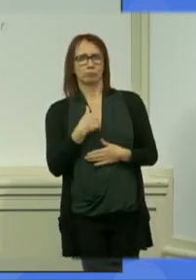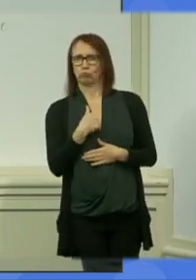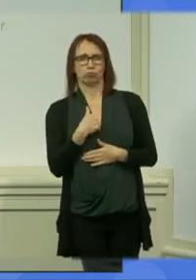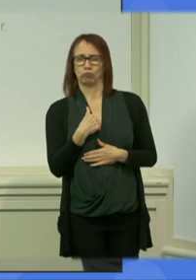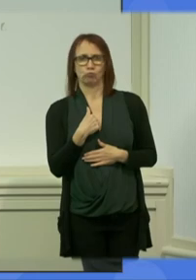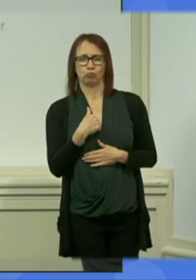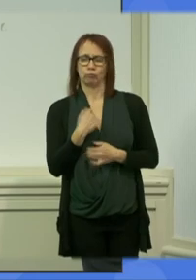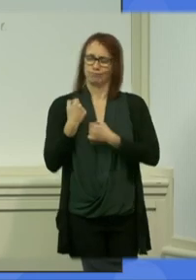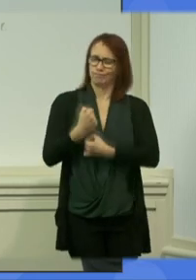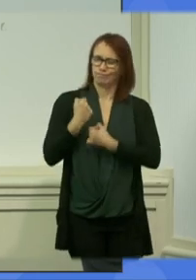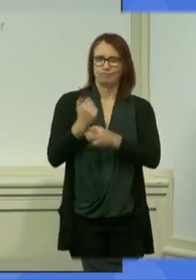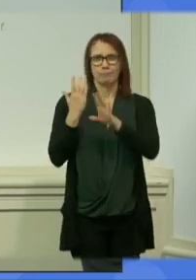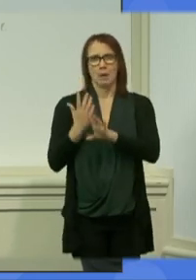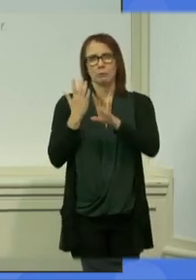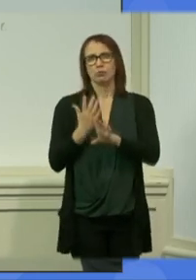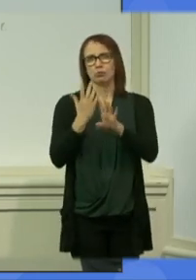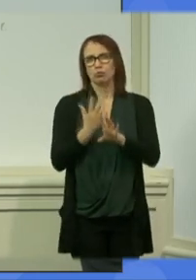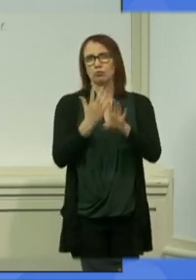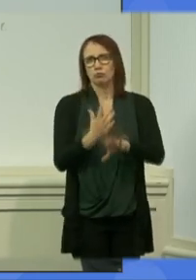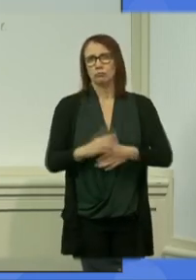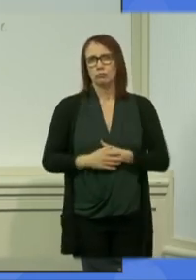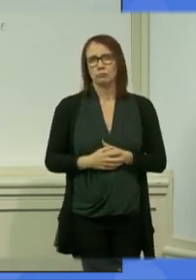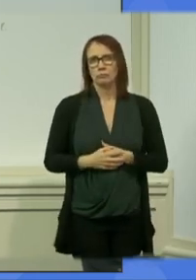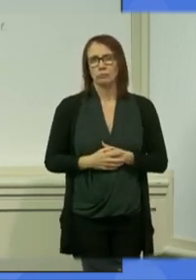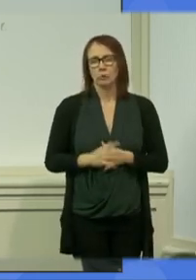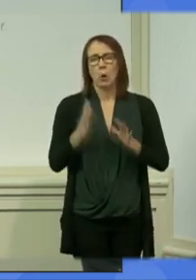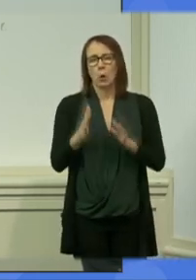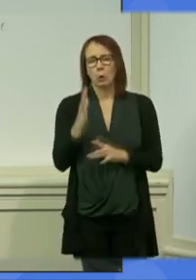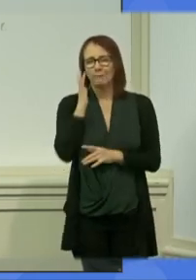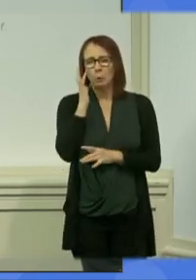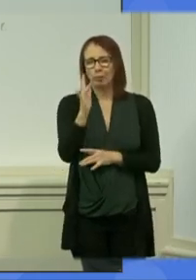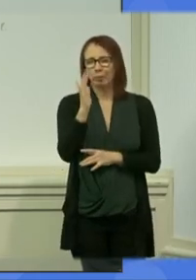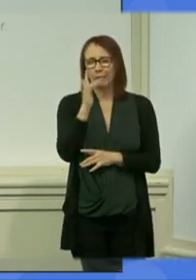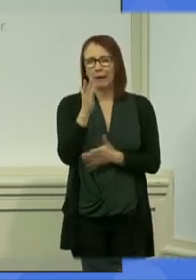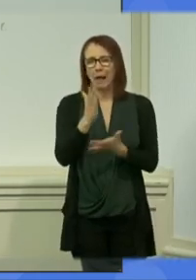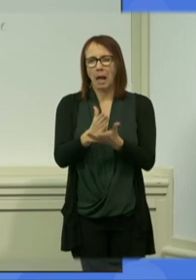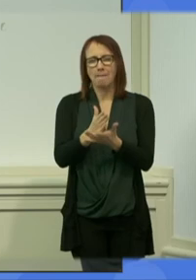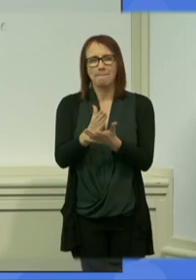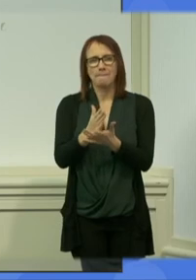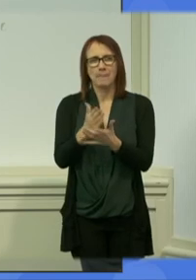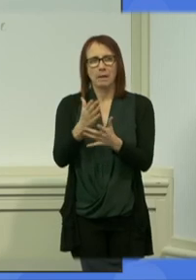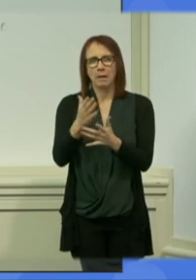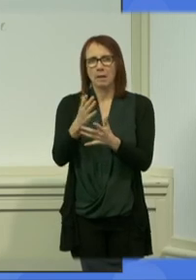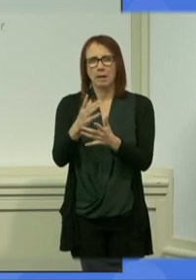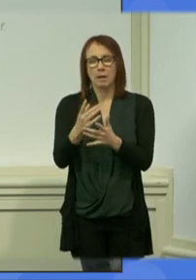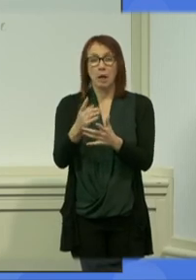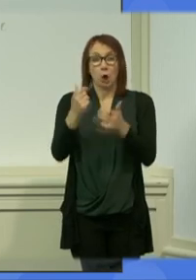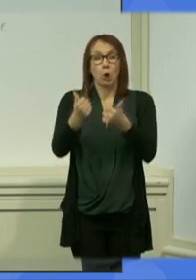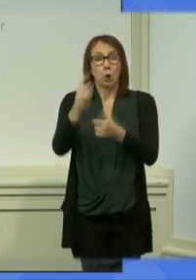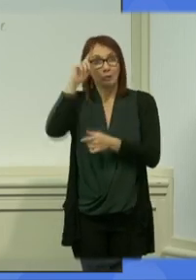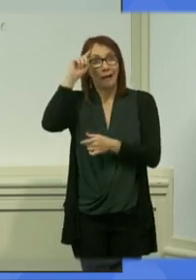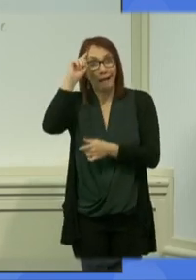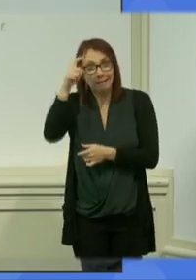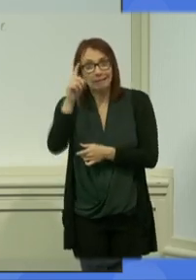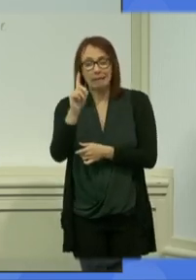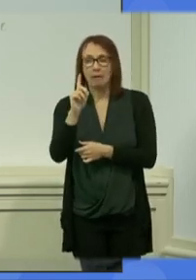them to take to the streets and really caused an issue. So think through carefully, not just whether they're a good idea on their own terms, but what could